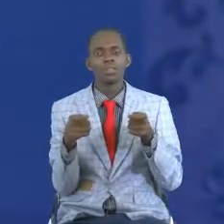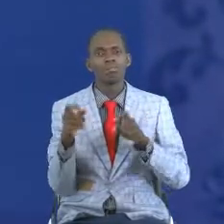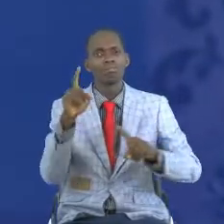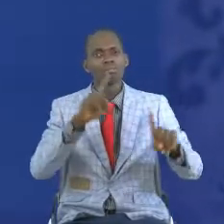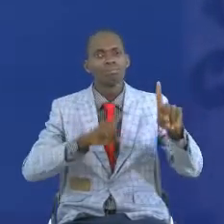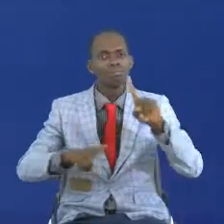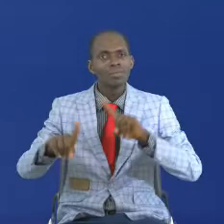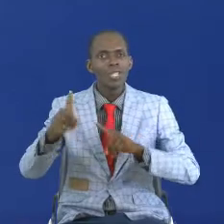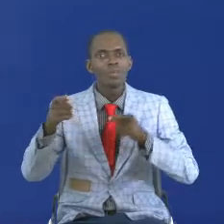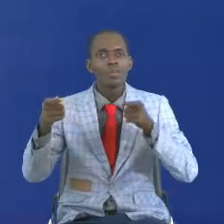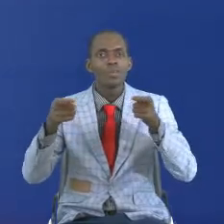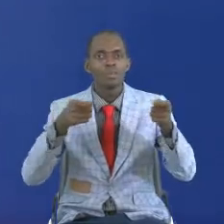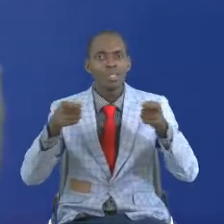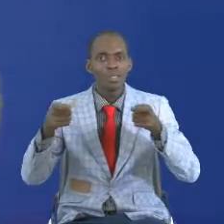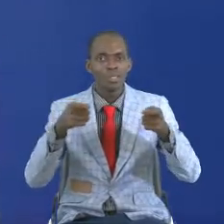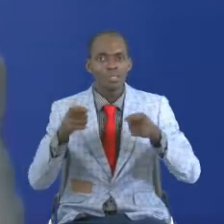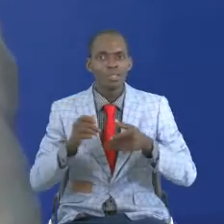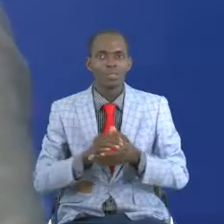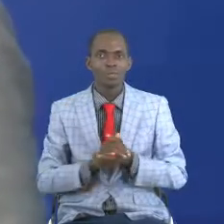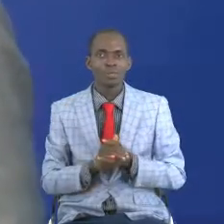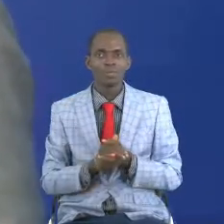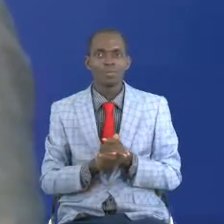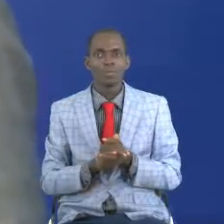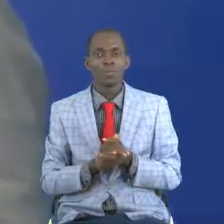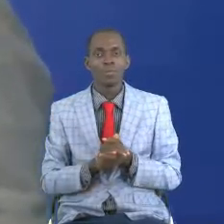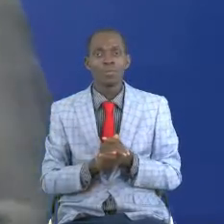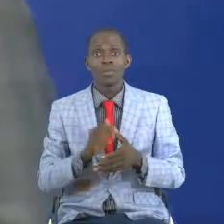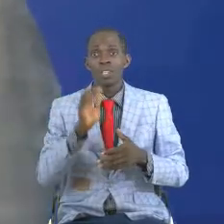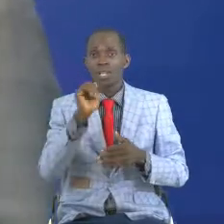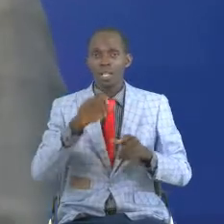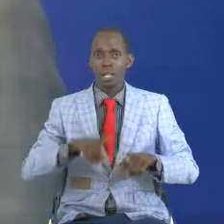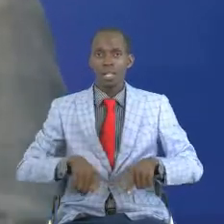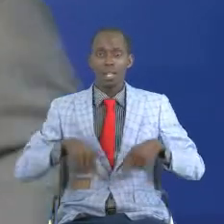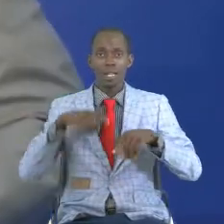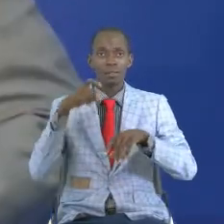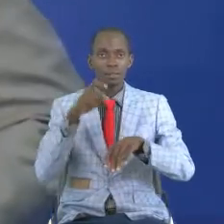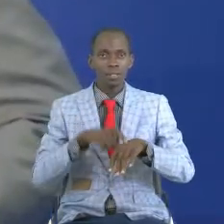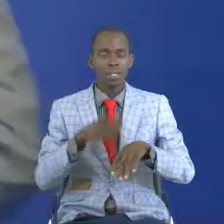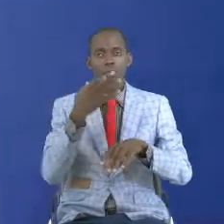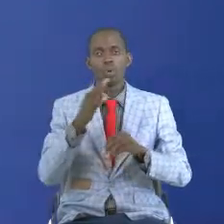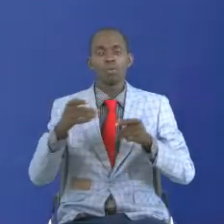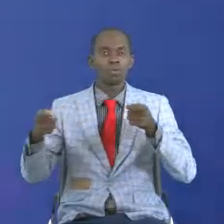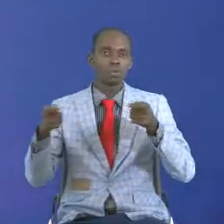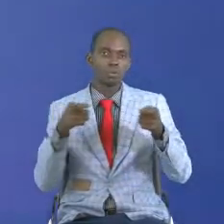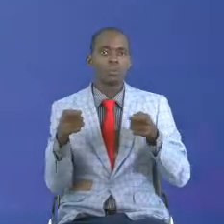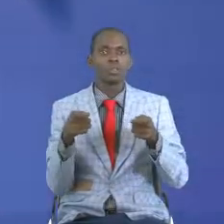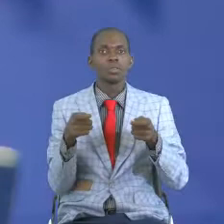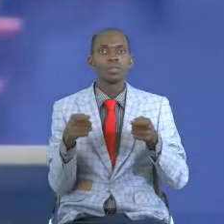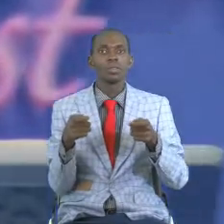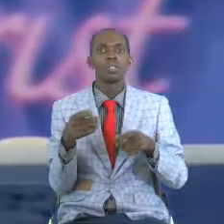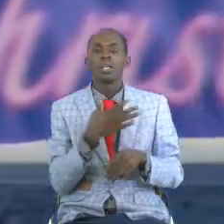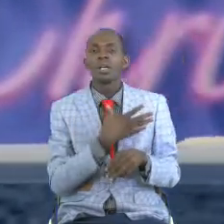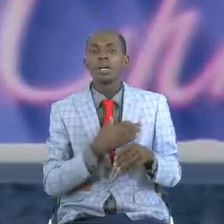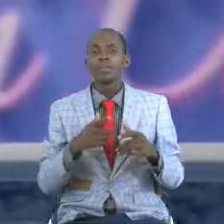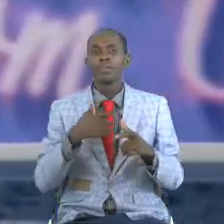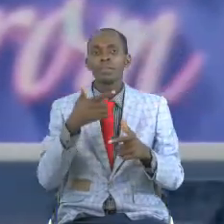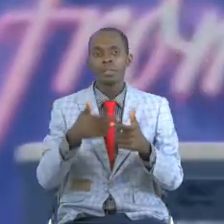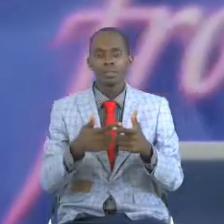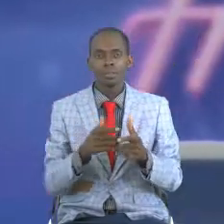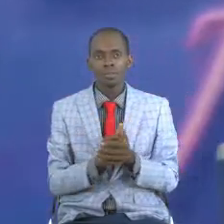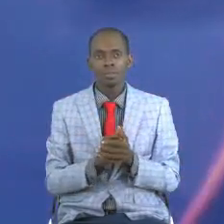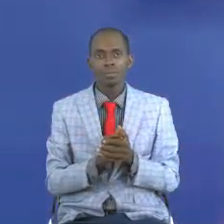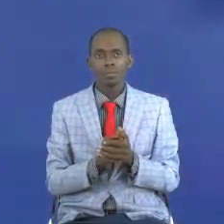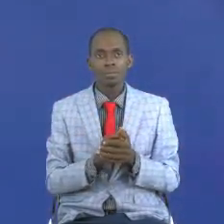dominion. Dominion. A lifetime of dominion. And then the